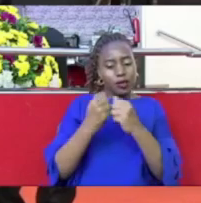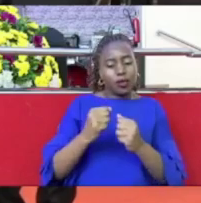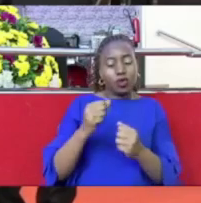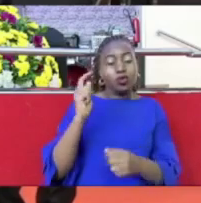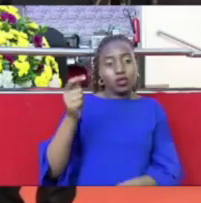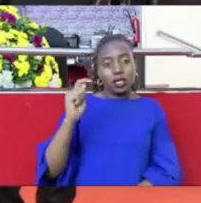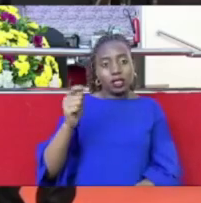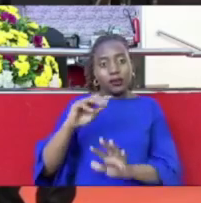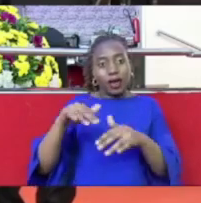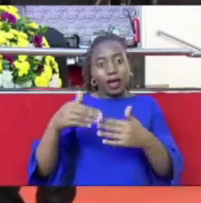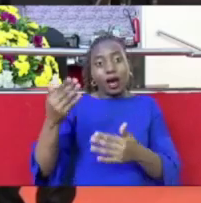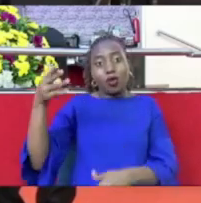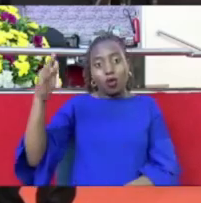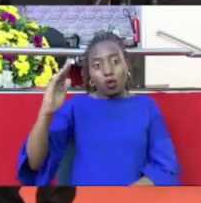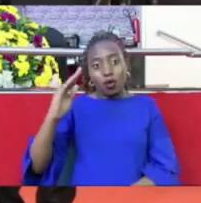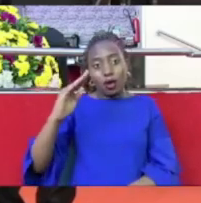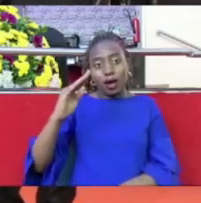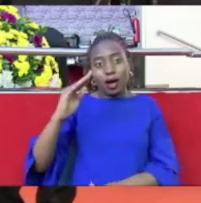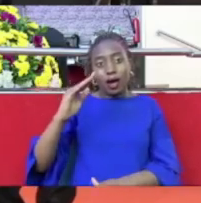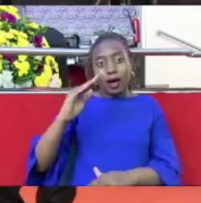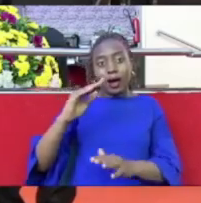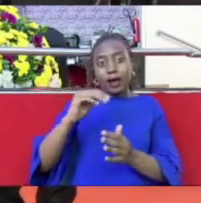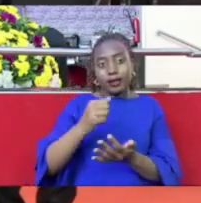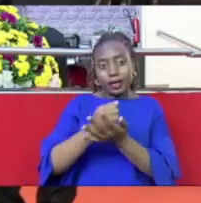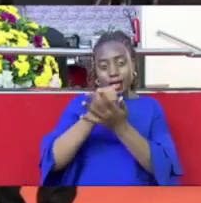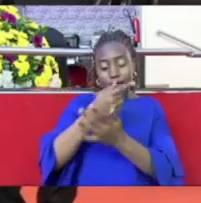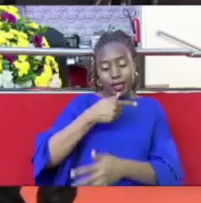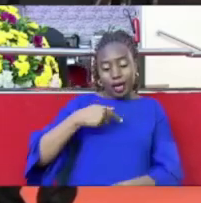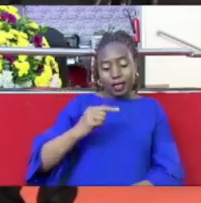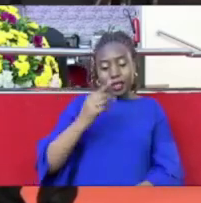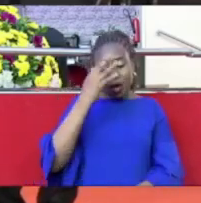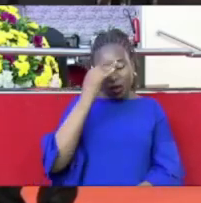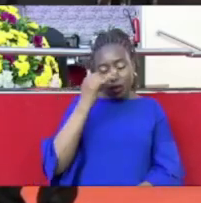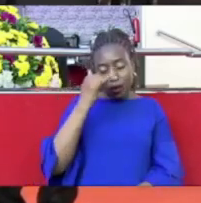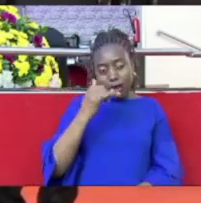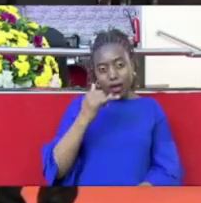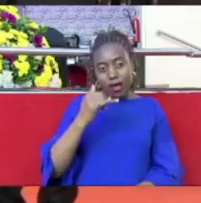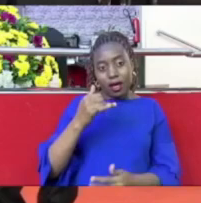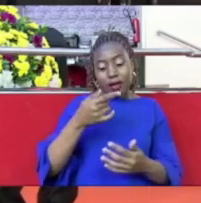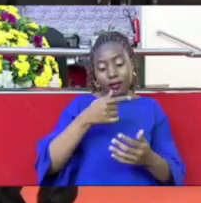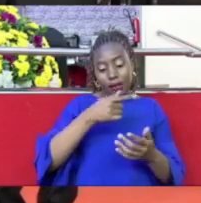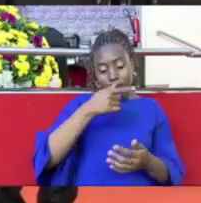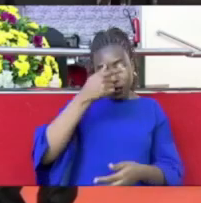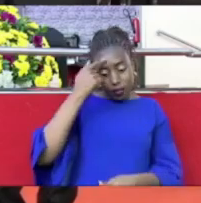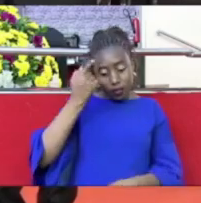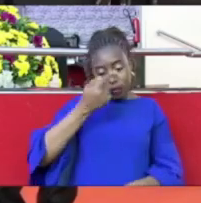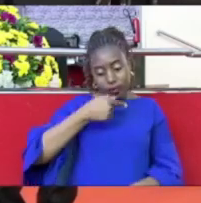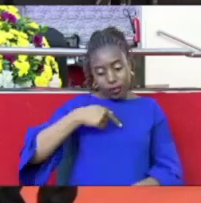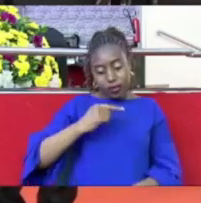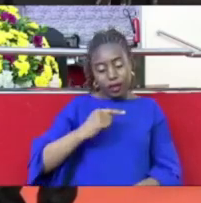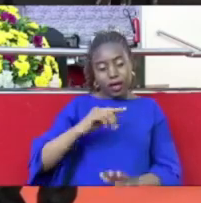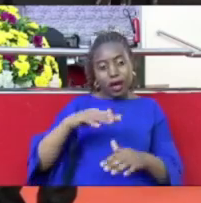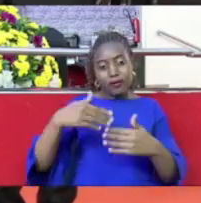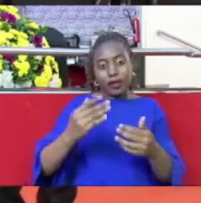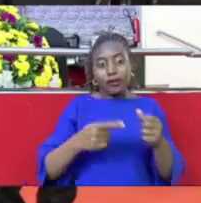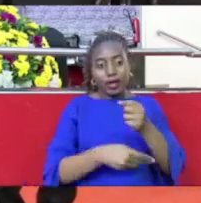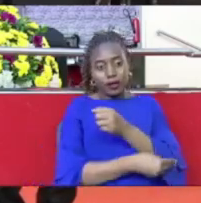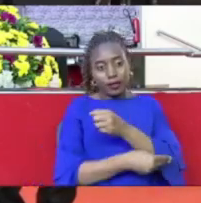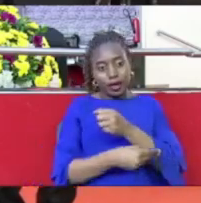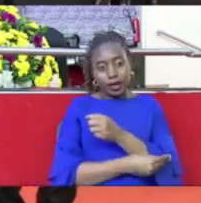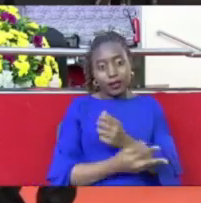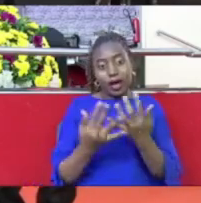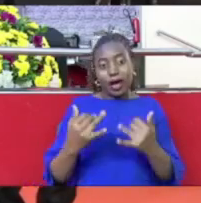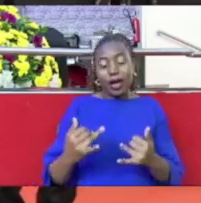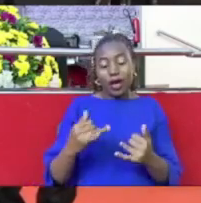there is bribe. Palikuwa na hongo. There is shortcuts. Pana njia za mkato. And then those blessings refuse to become blessings in your